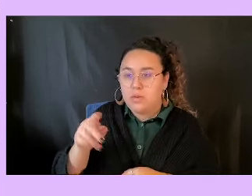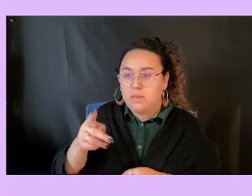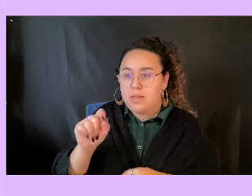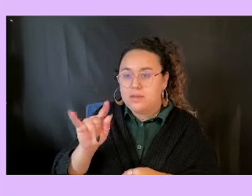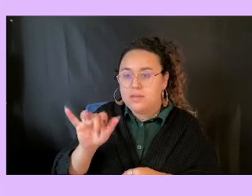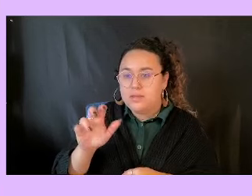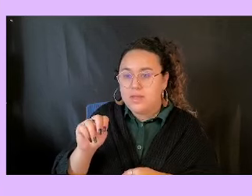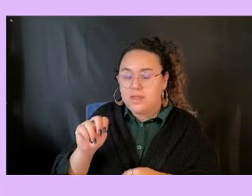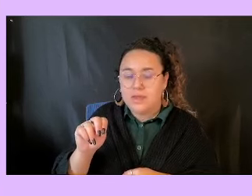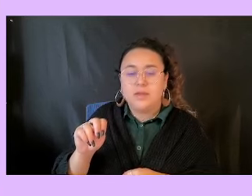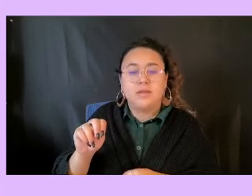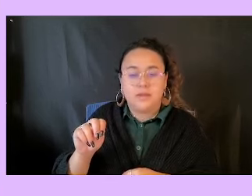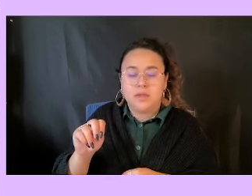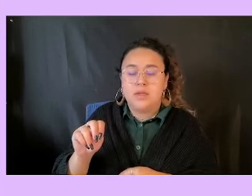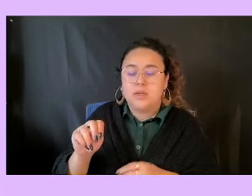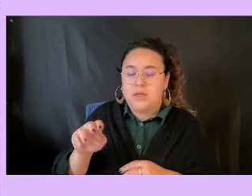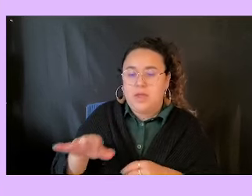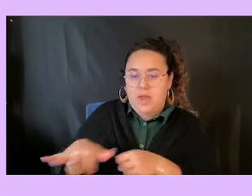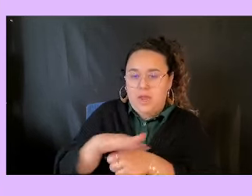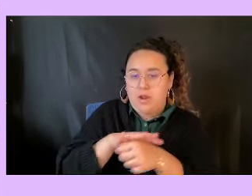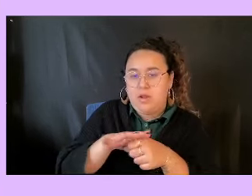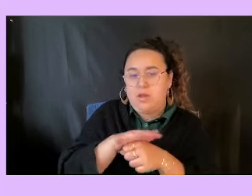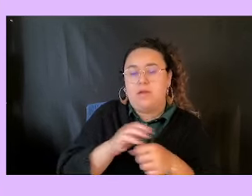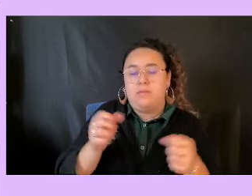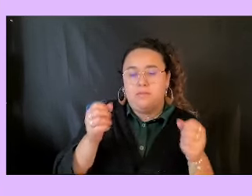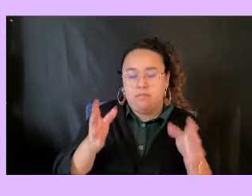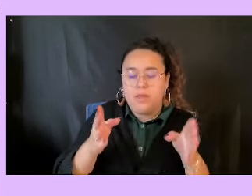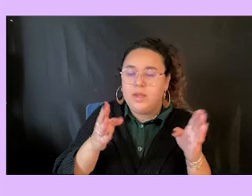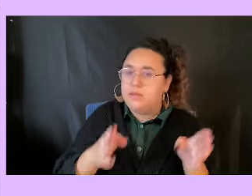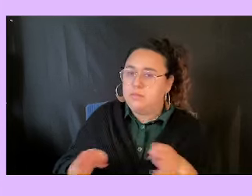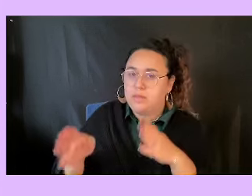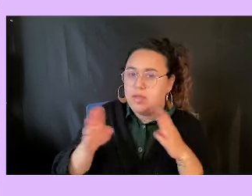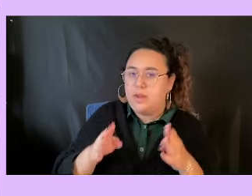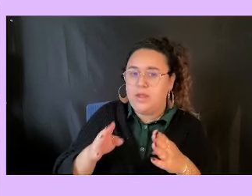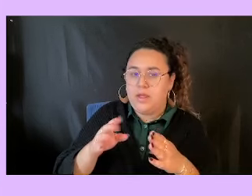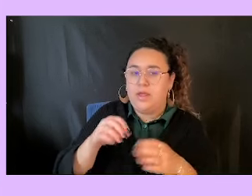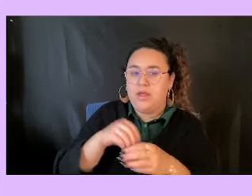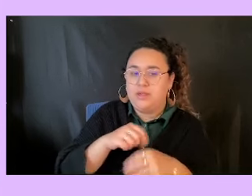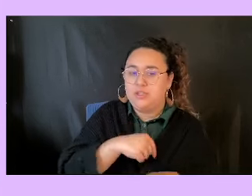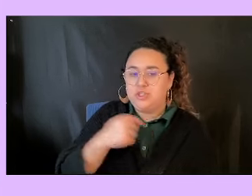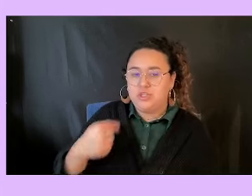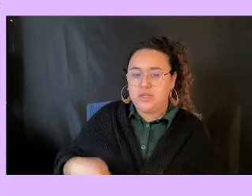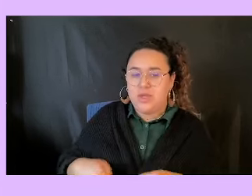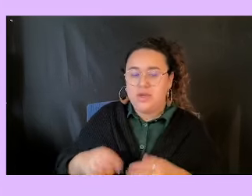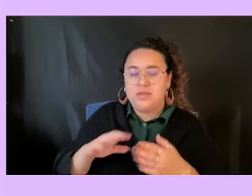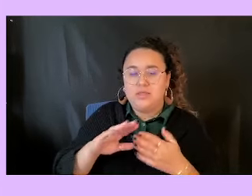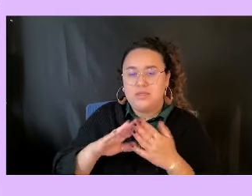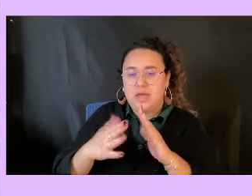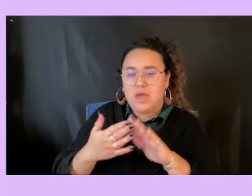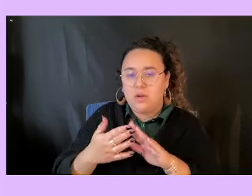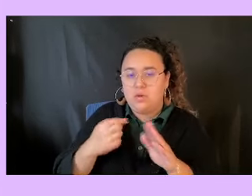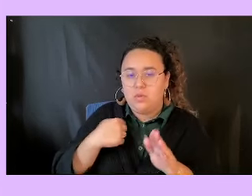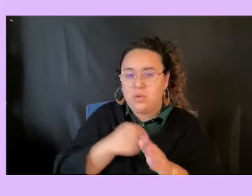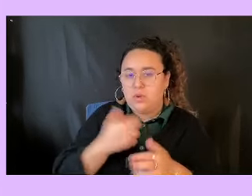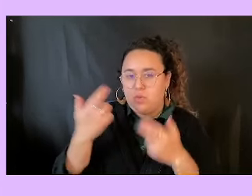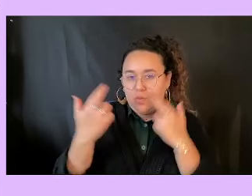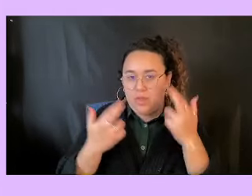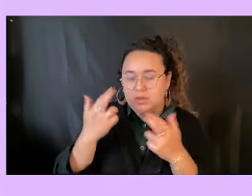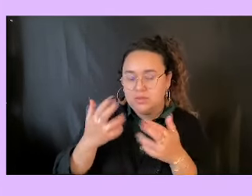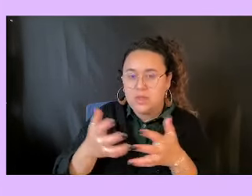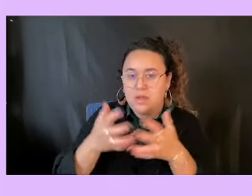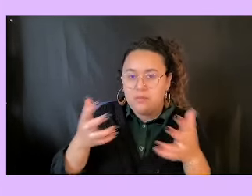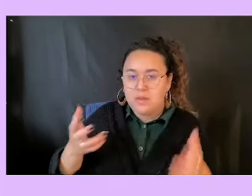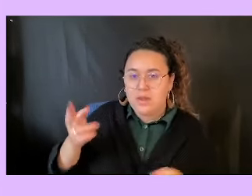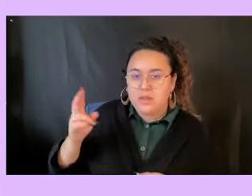in Chinatown. And I feel like there's this moment where we're suddenly realizing how much, one, historically Chinatown